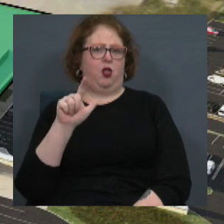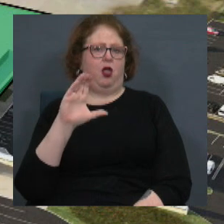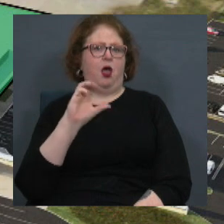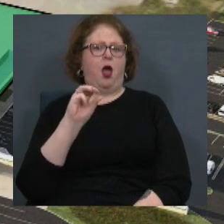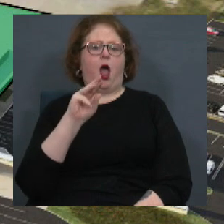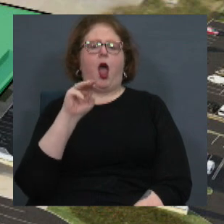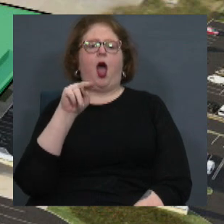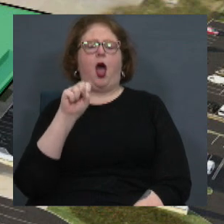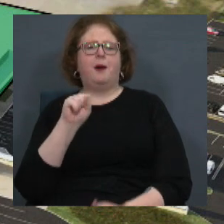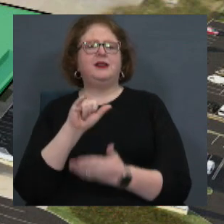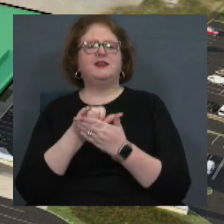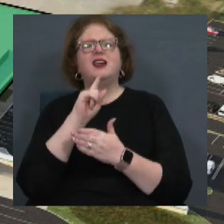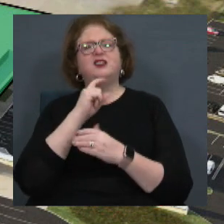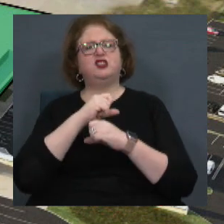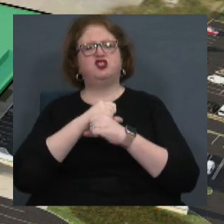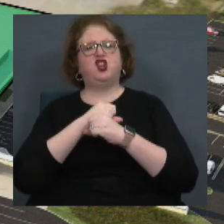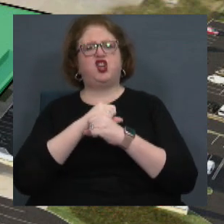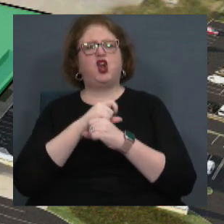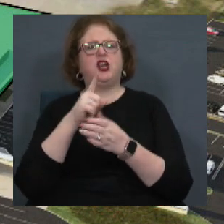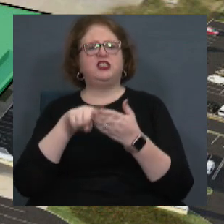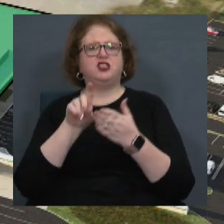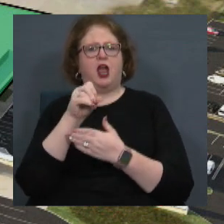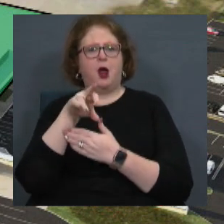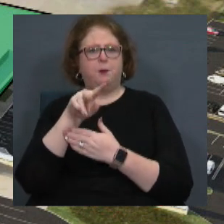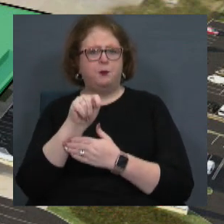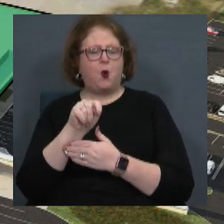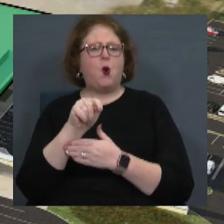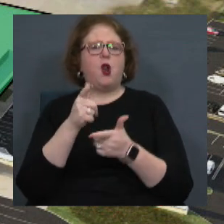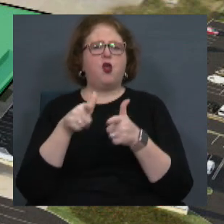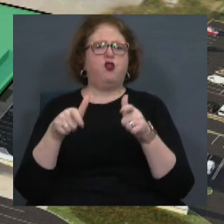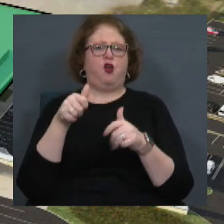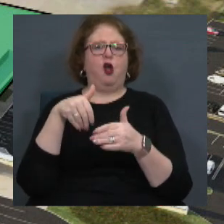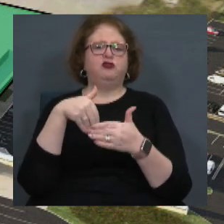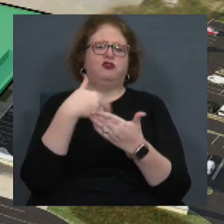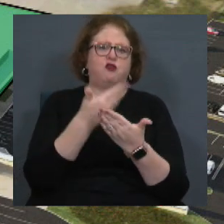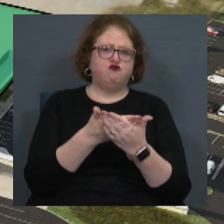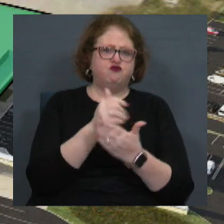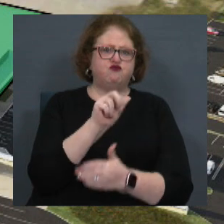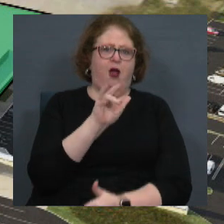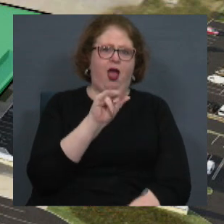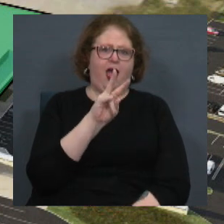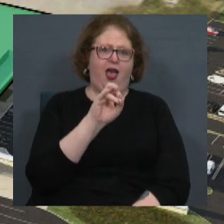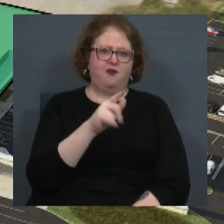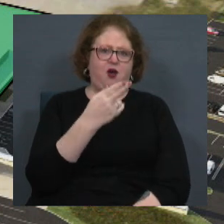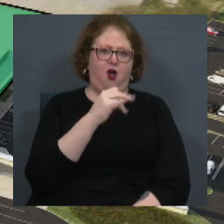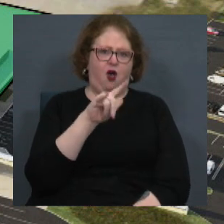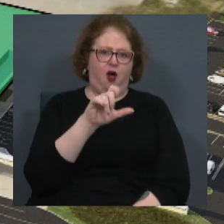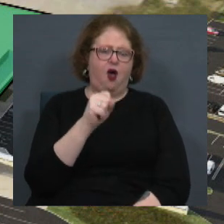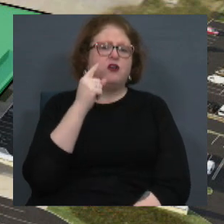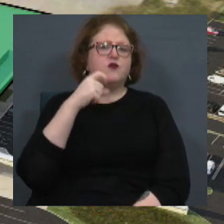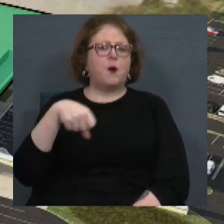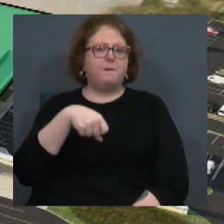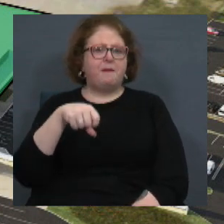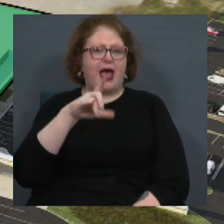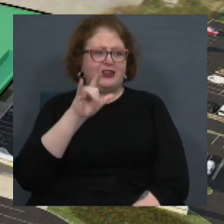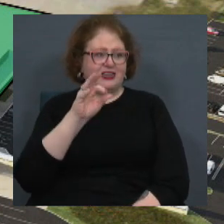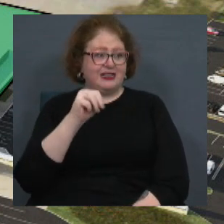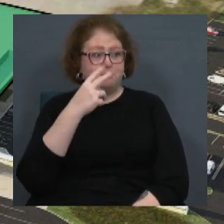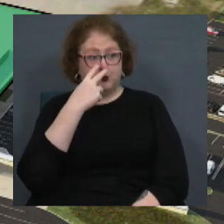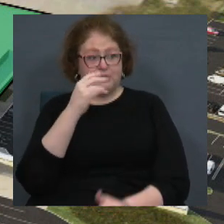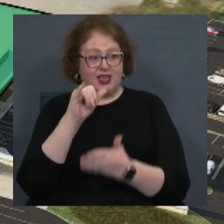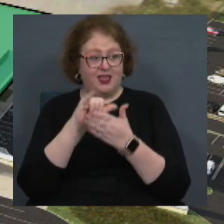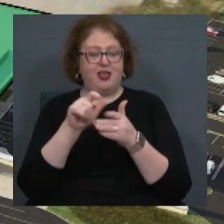security checkpoint and a larger entrance, followed by the arrivals hall, which is a baggage claim. And then you see the concourse to